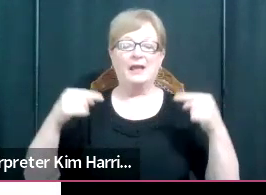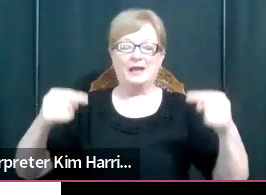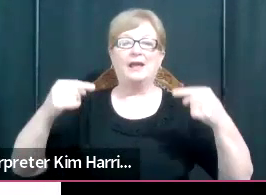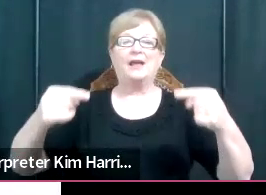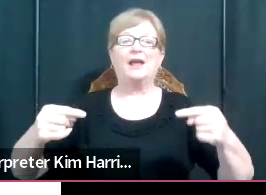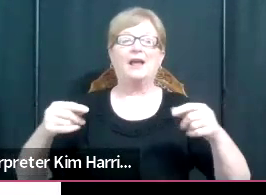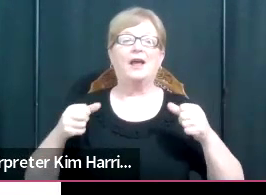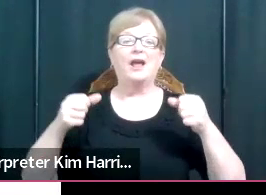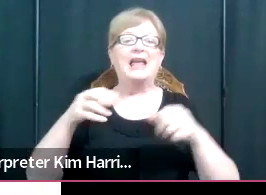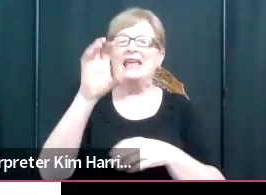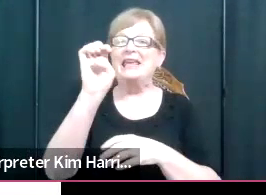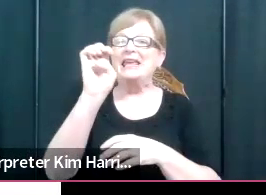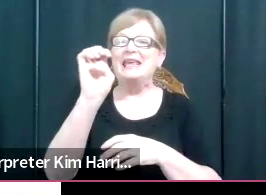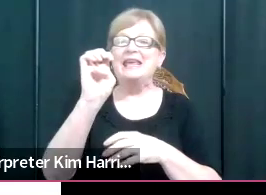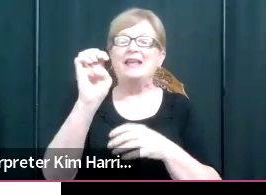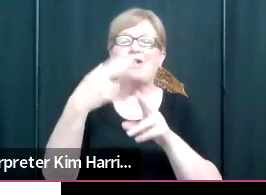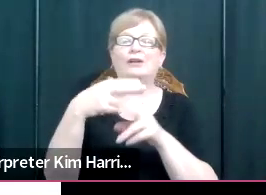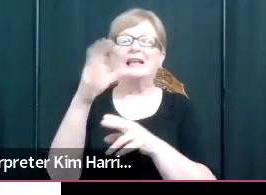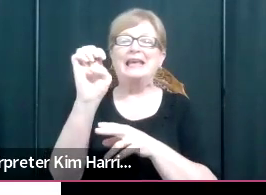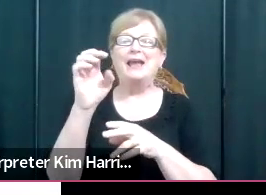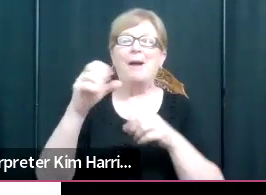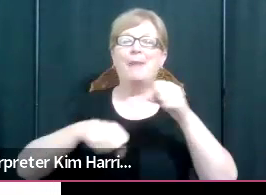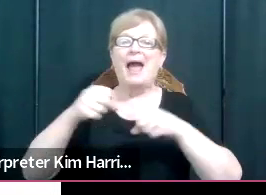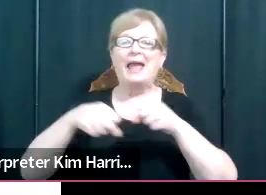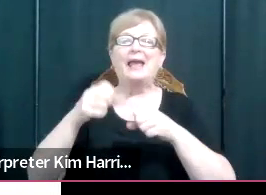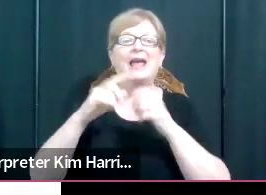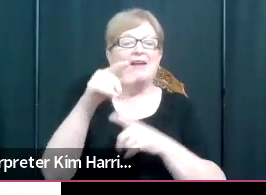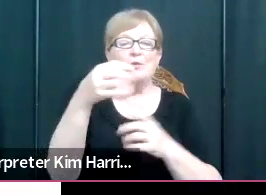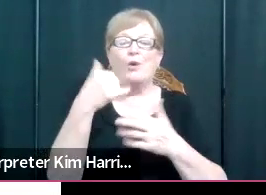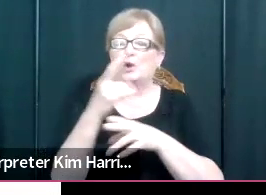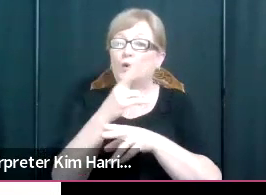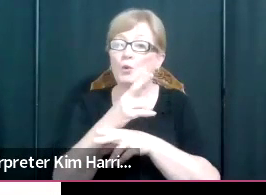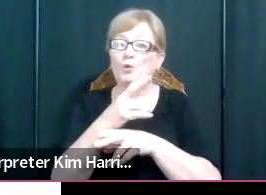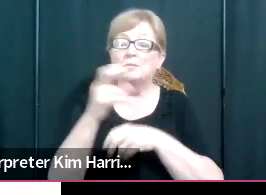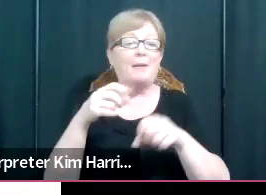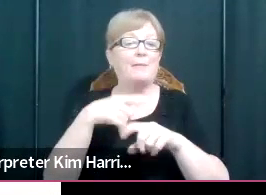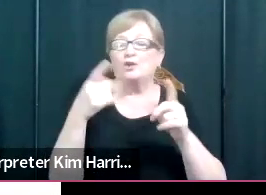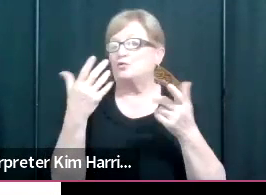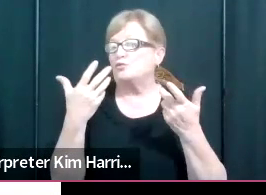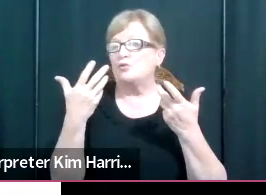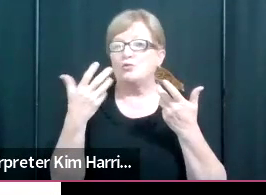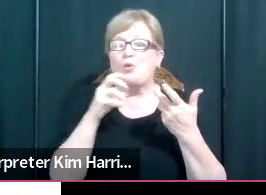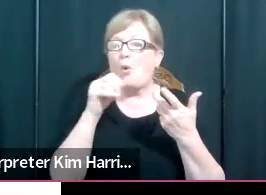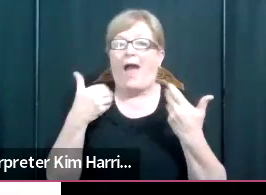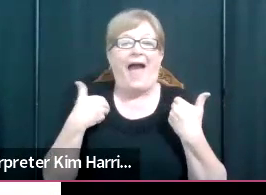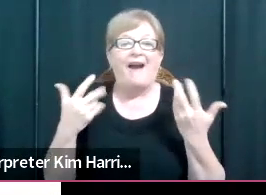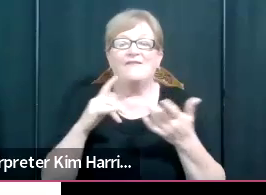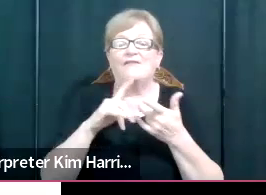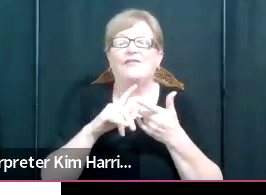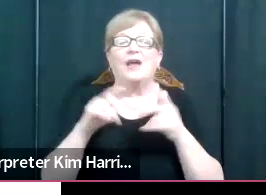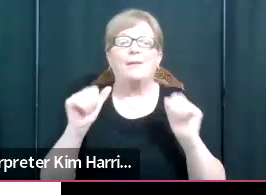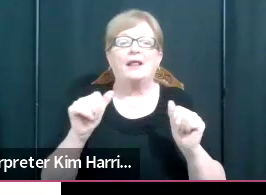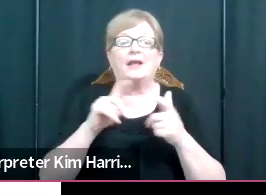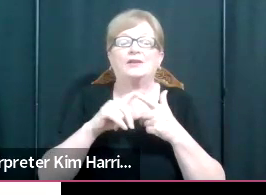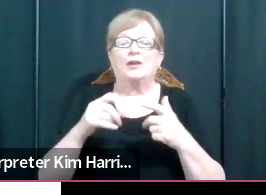E-bikes are great if you are somebody that wants to utilize a bike but maybe doesn't have the stamina or the